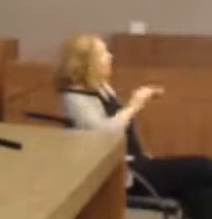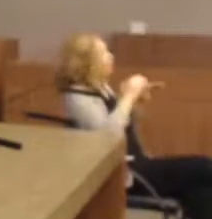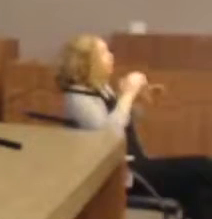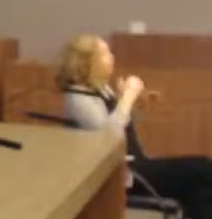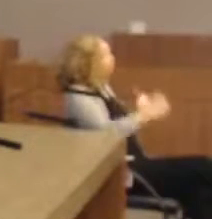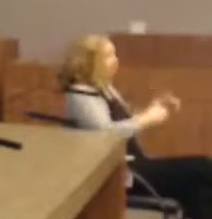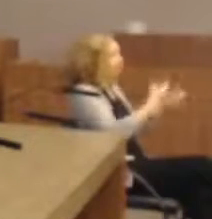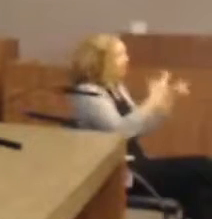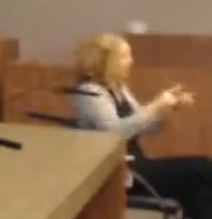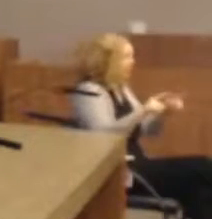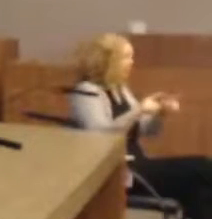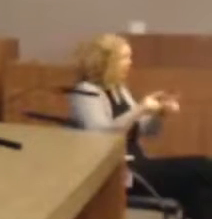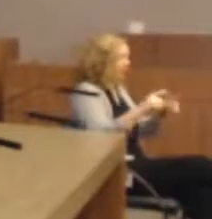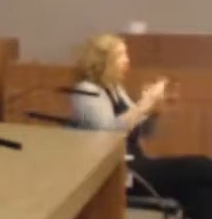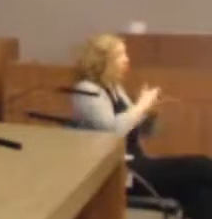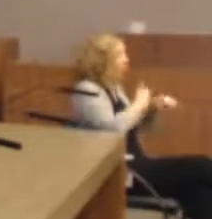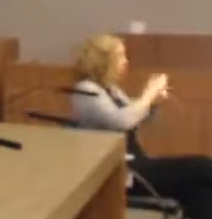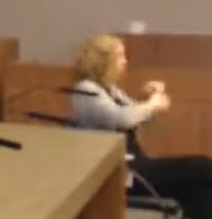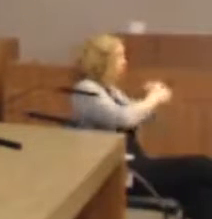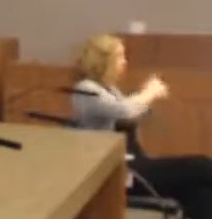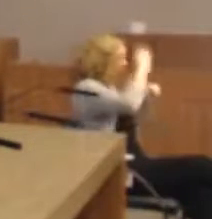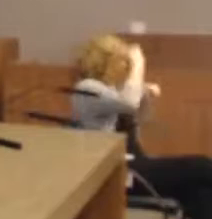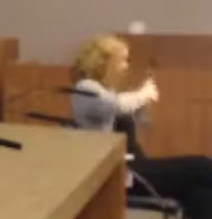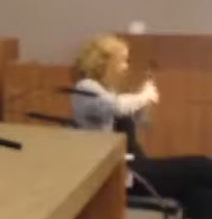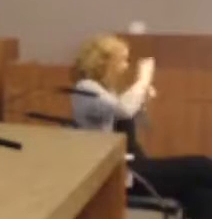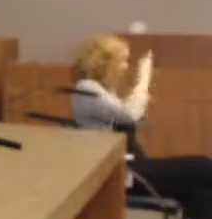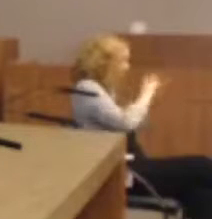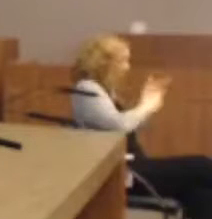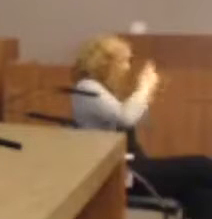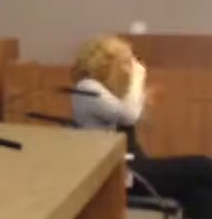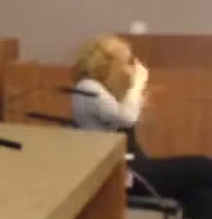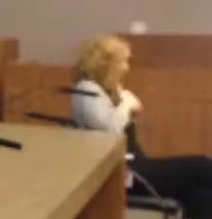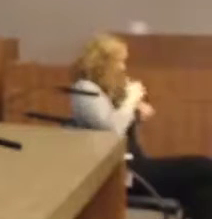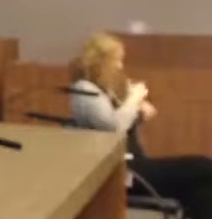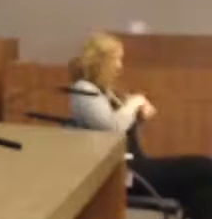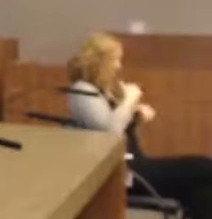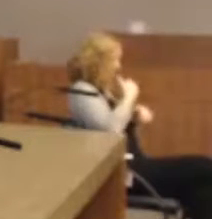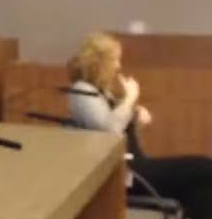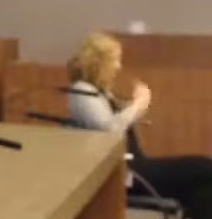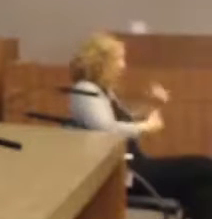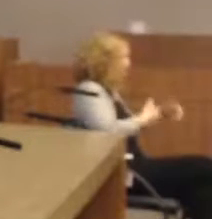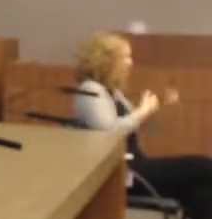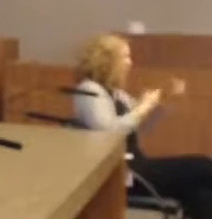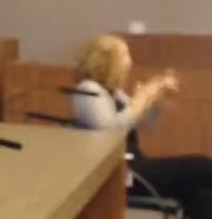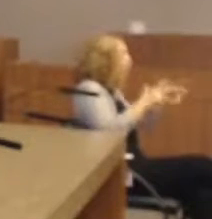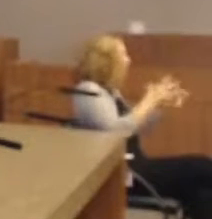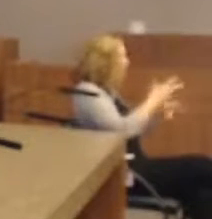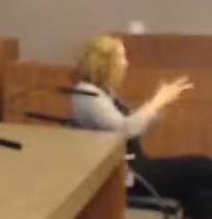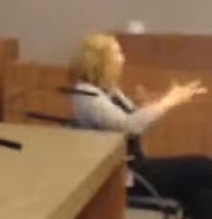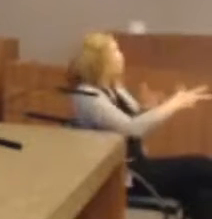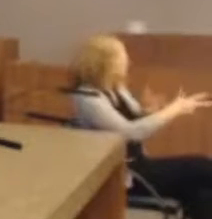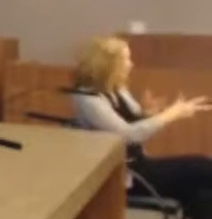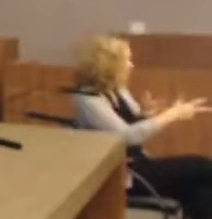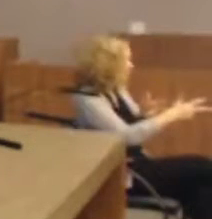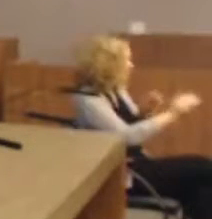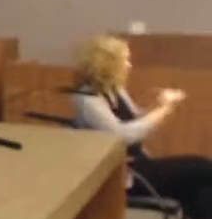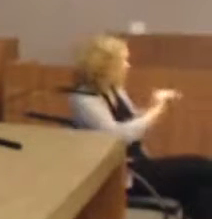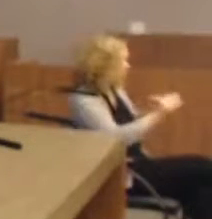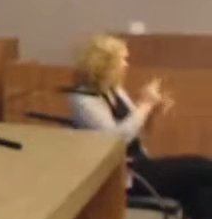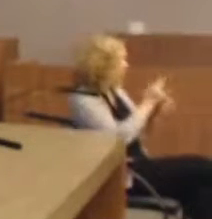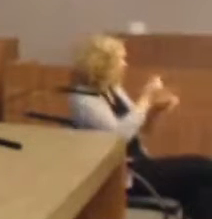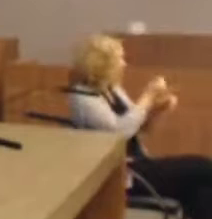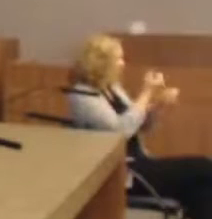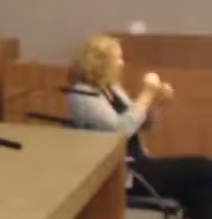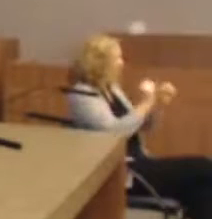happening. Before this front part of the brain has time to process what's going on, you've already moved to try to keep yourself safe, right? The